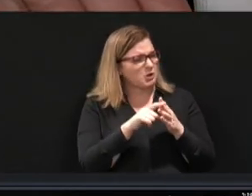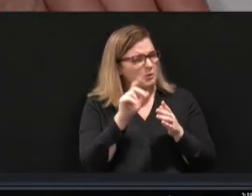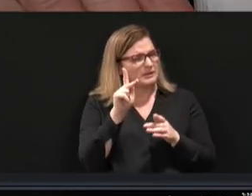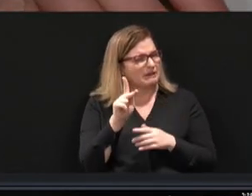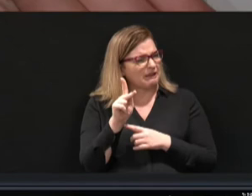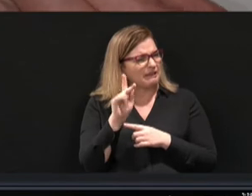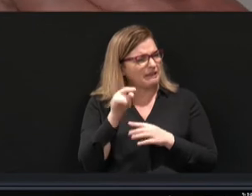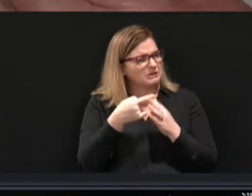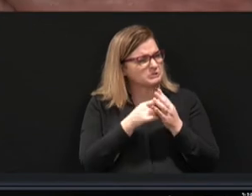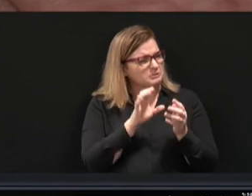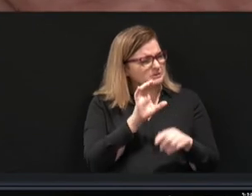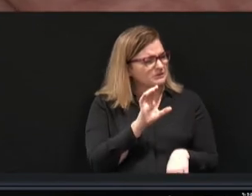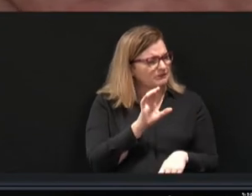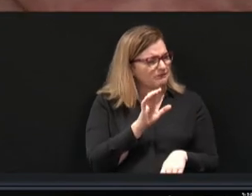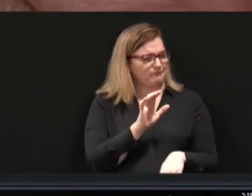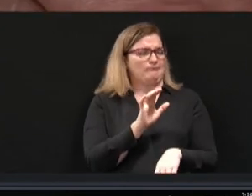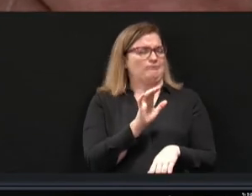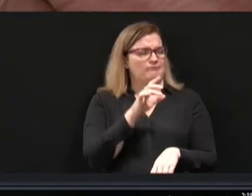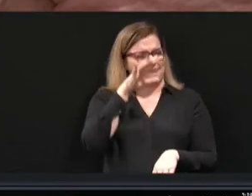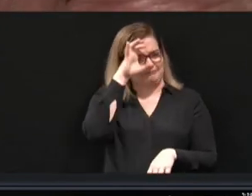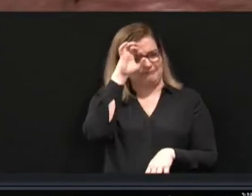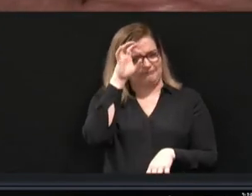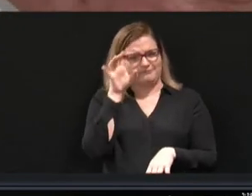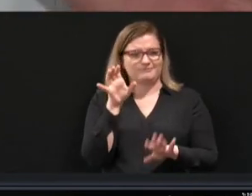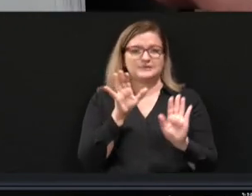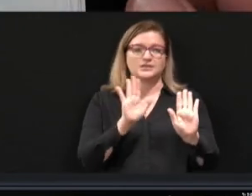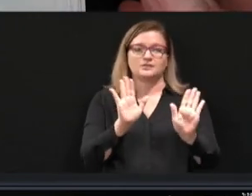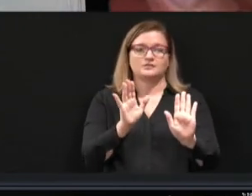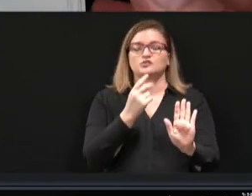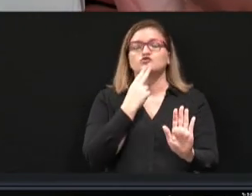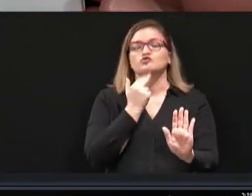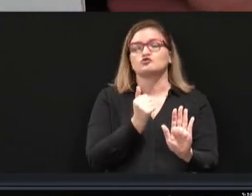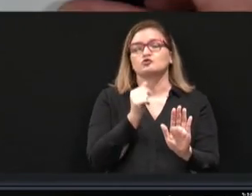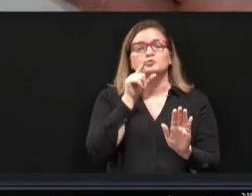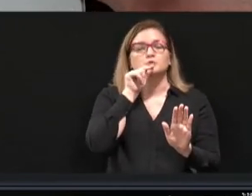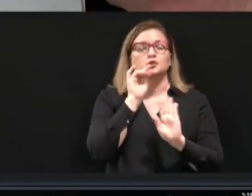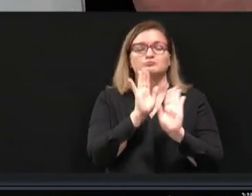So that's just a cute little bird on there. That doesn't go really with the keyword.